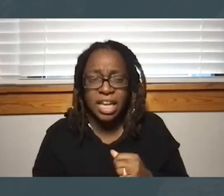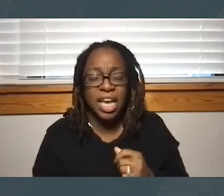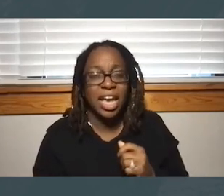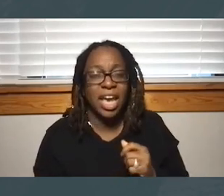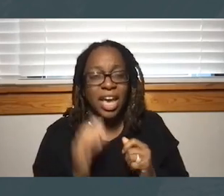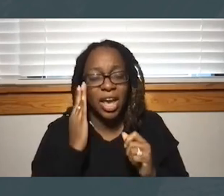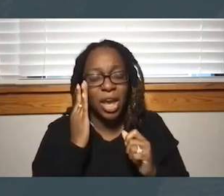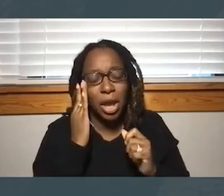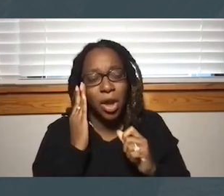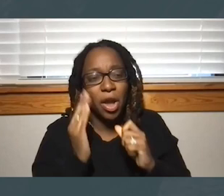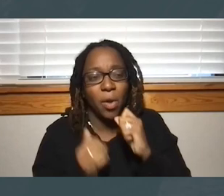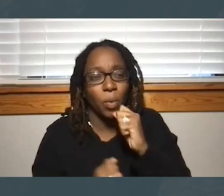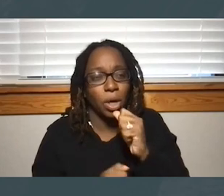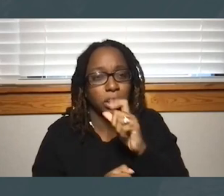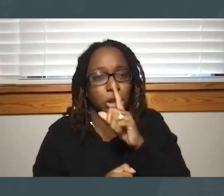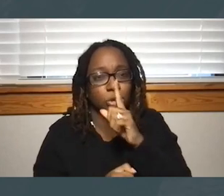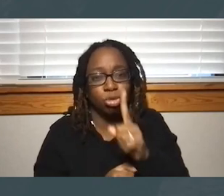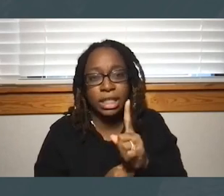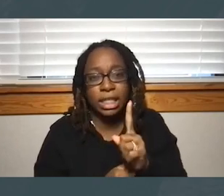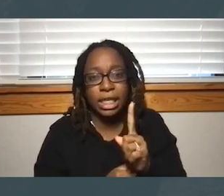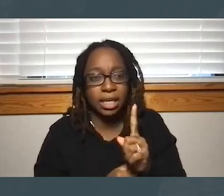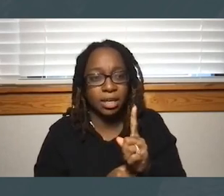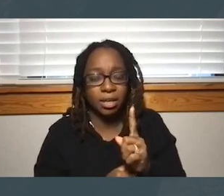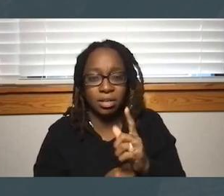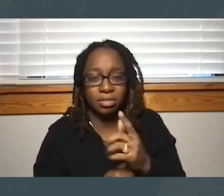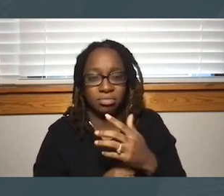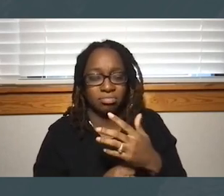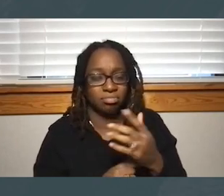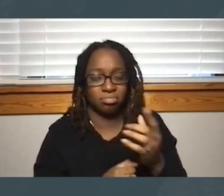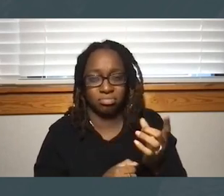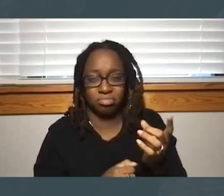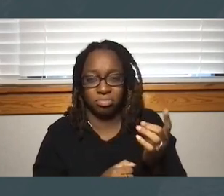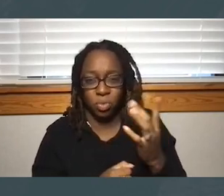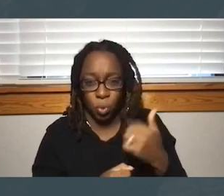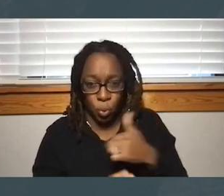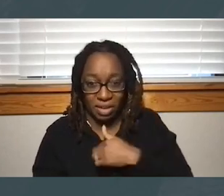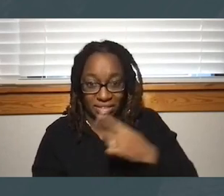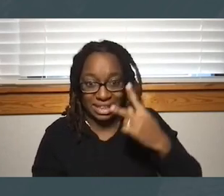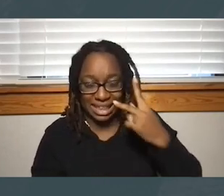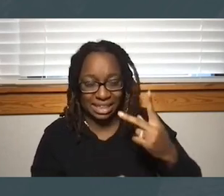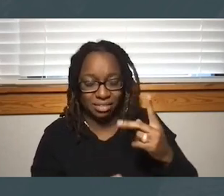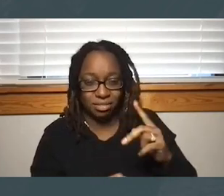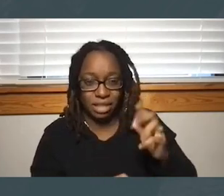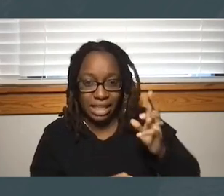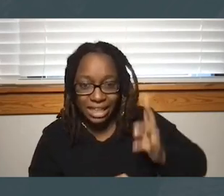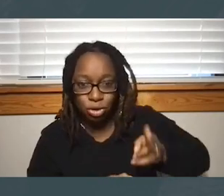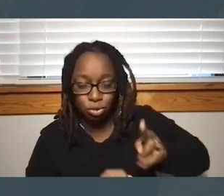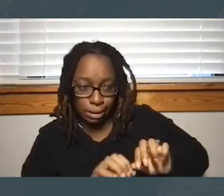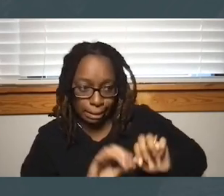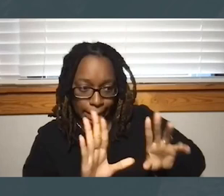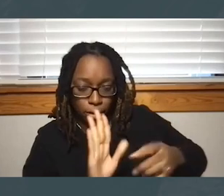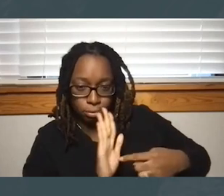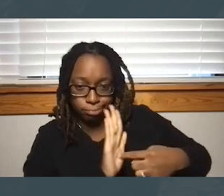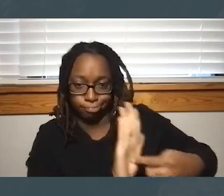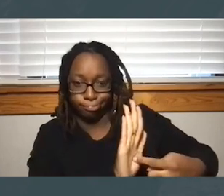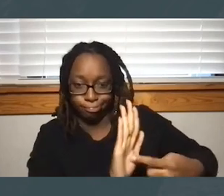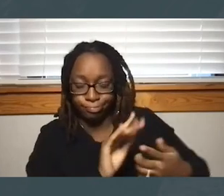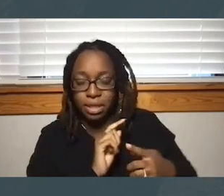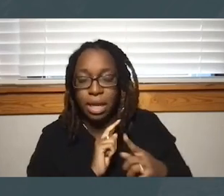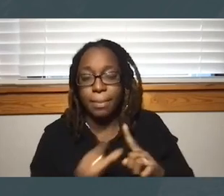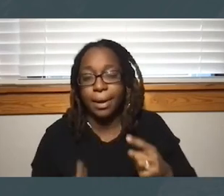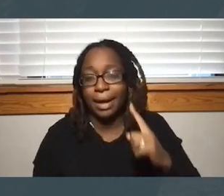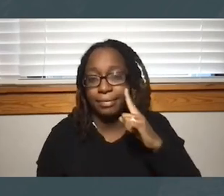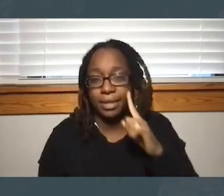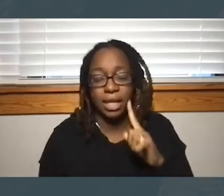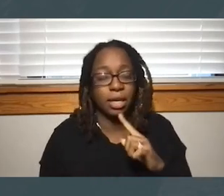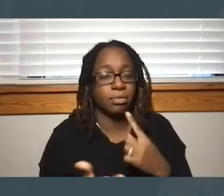shaped or impinged upon or thrown into, you know, crisis by these other histories. I also think that in terms of,